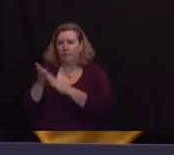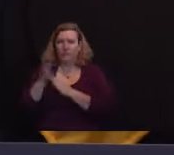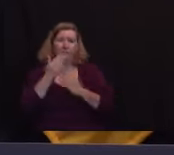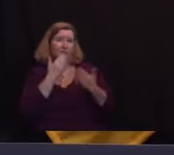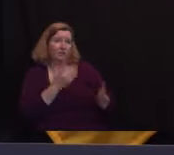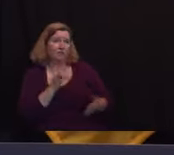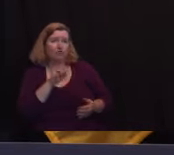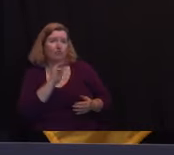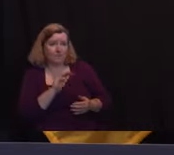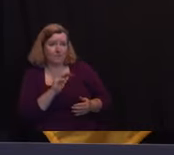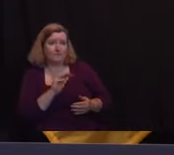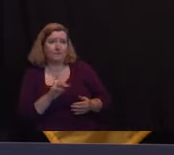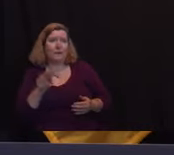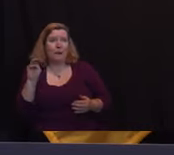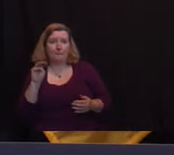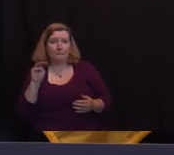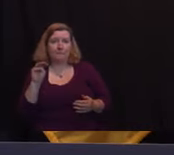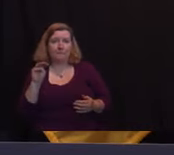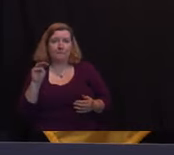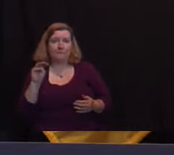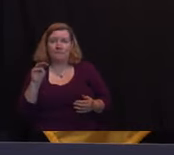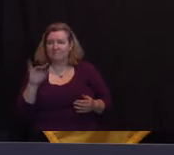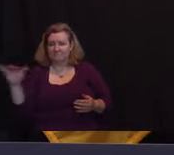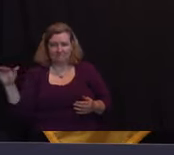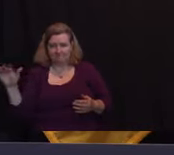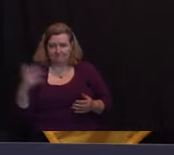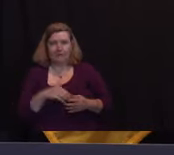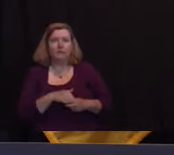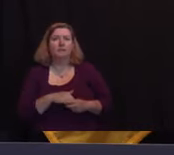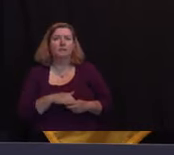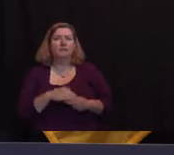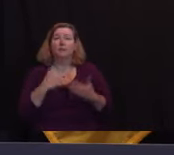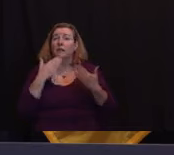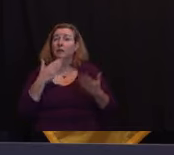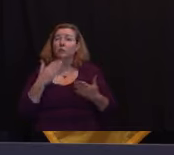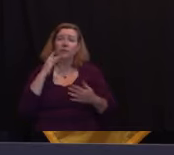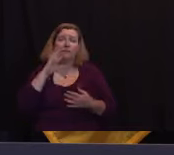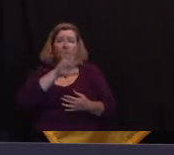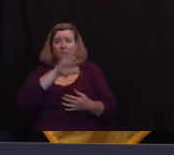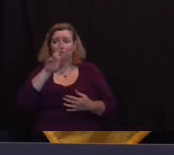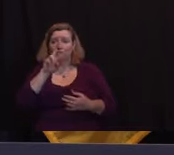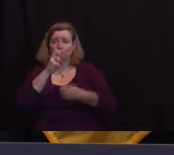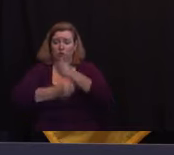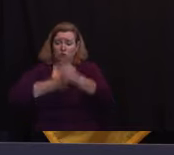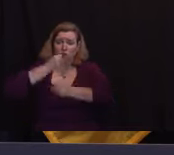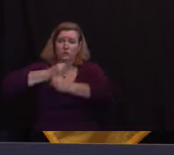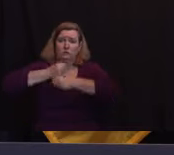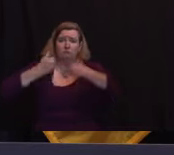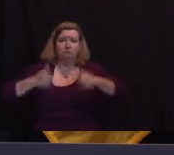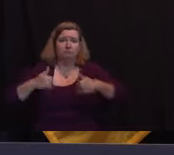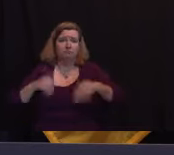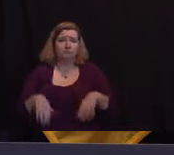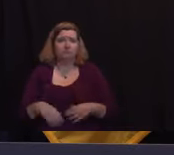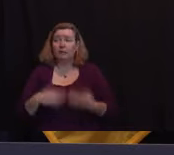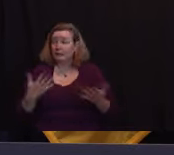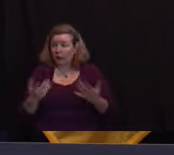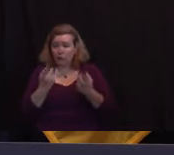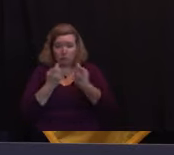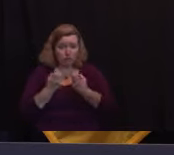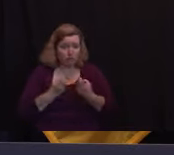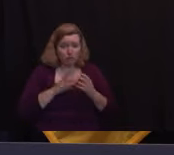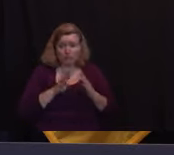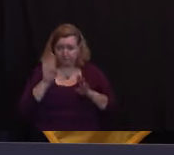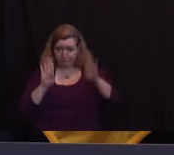yes, sir. Jim, God bless you, and congratulations, and thank you for 52 years of service. We'll start over here. I think we'll be in the same rhythm that we've been